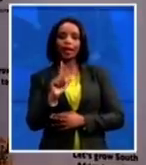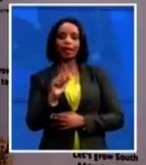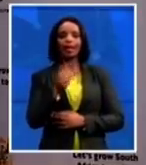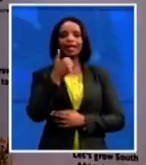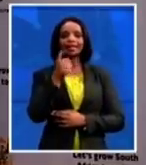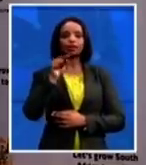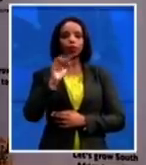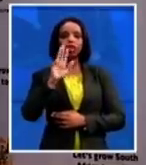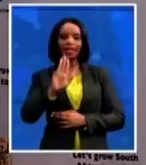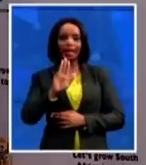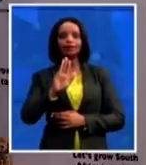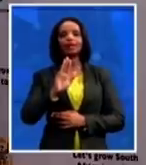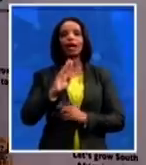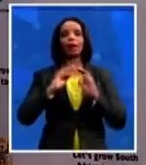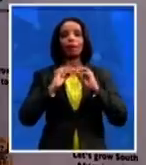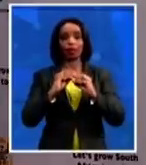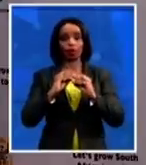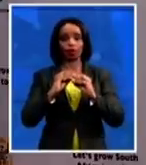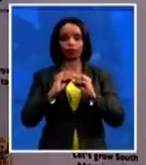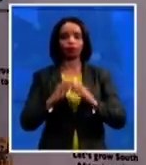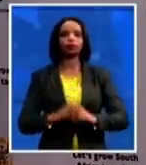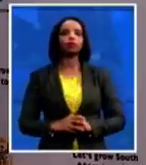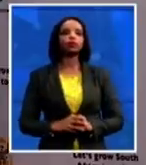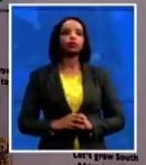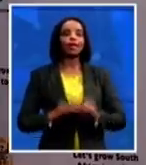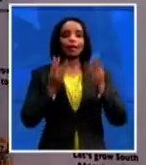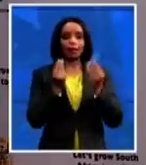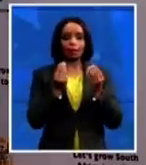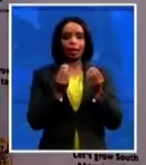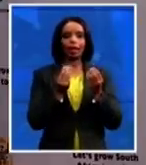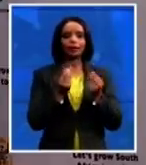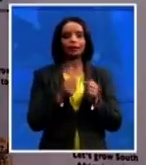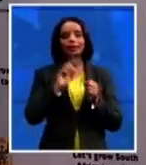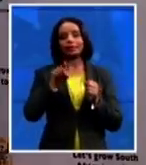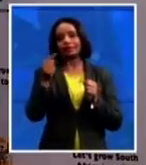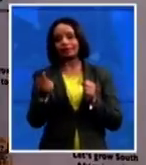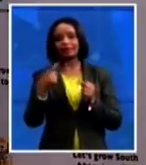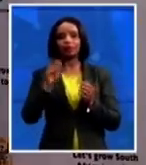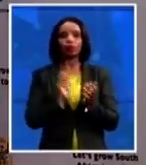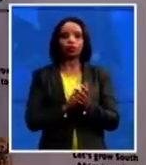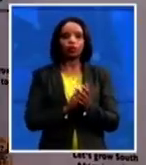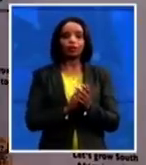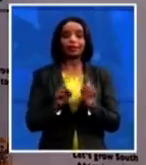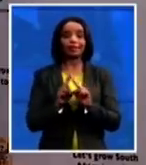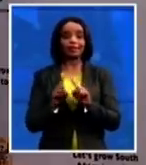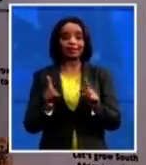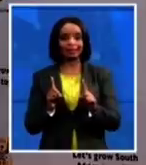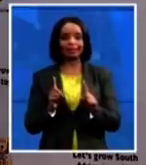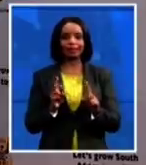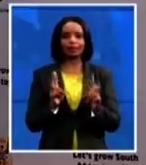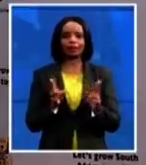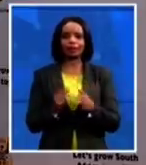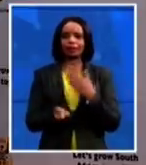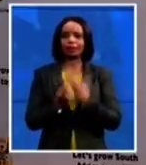amounts of values are the contractual amounts which were irregularly and unlawfully awarded by